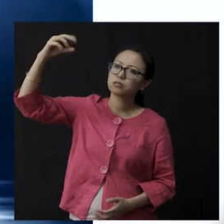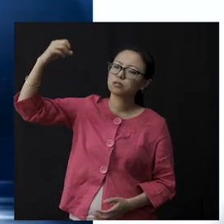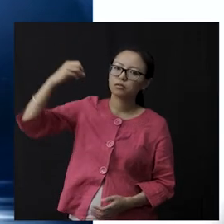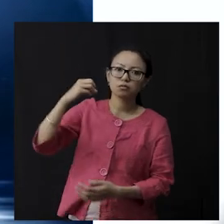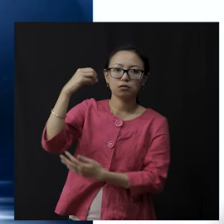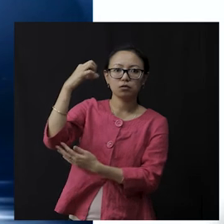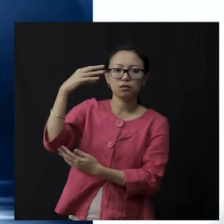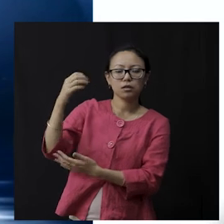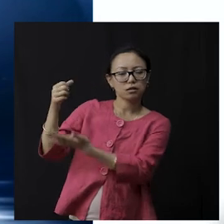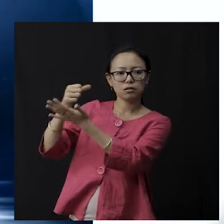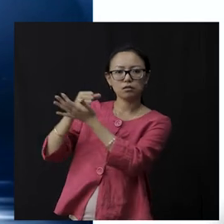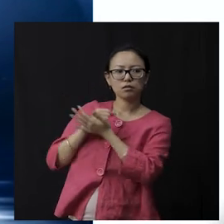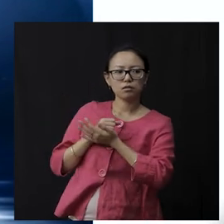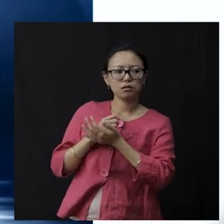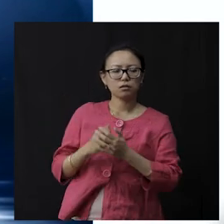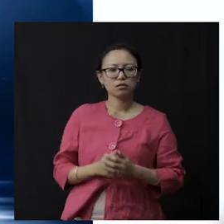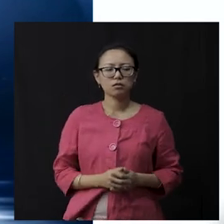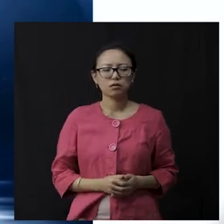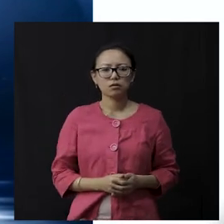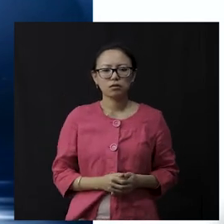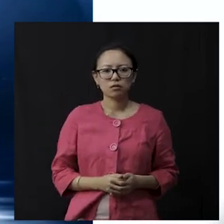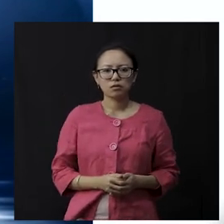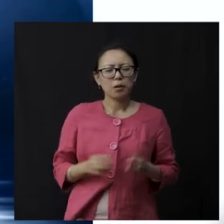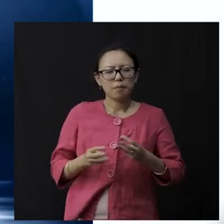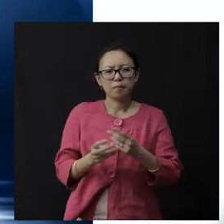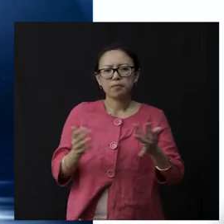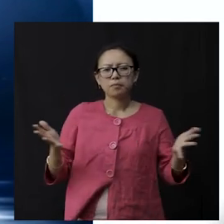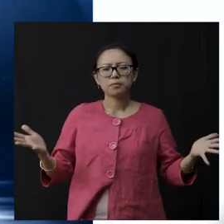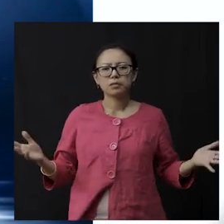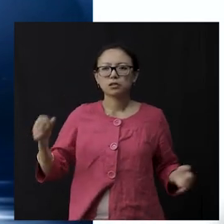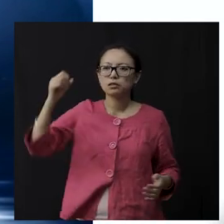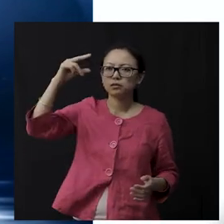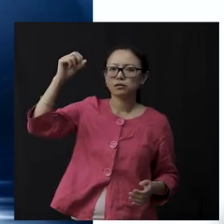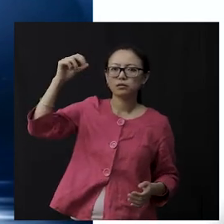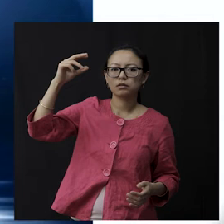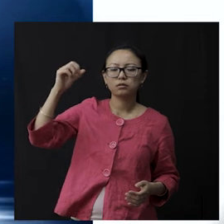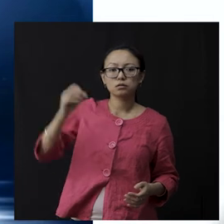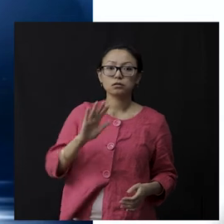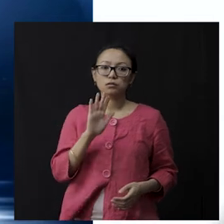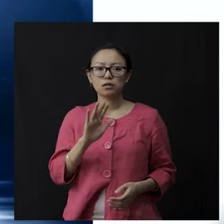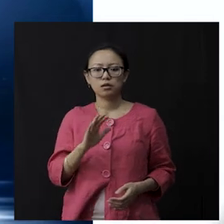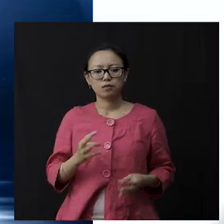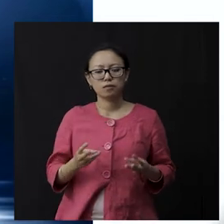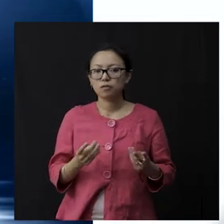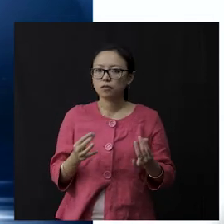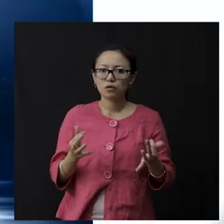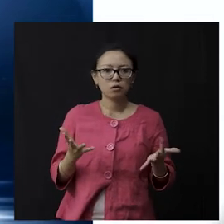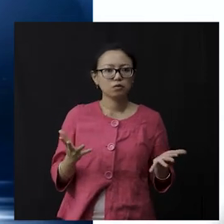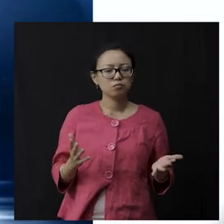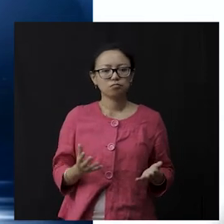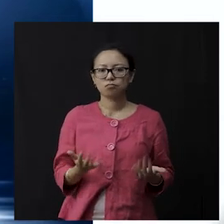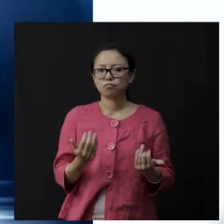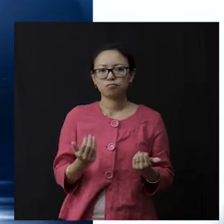There are so many stars in the sky that we cannot count them. We cannot even count them.